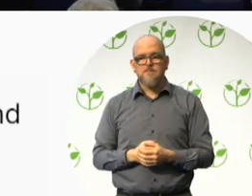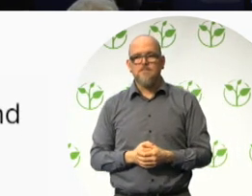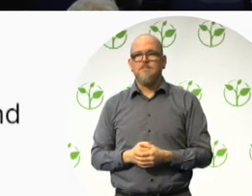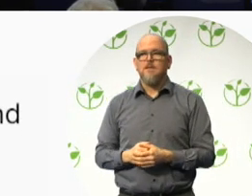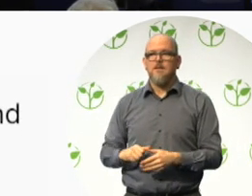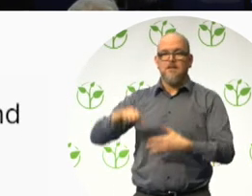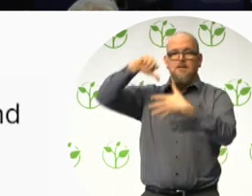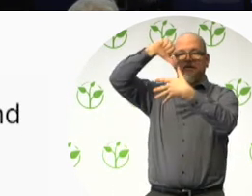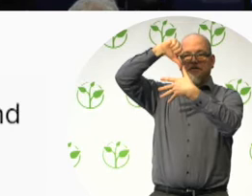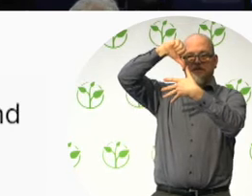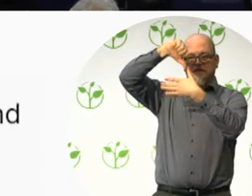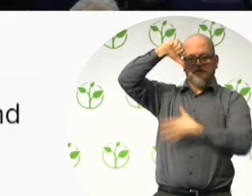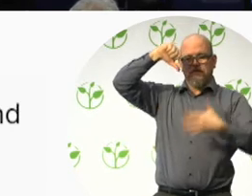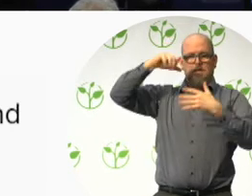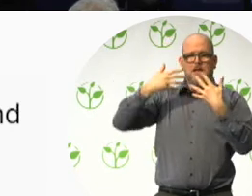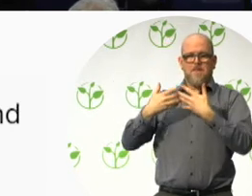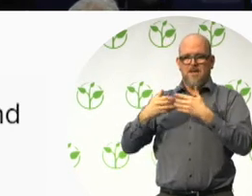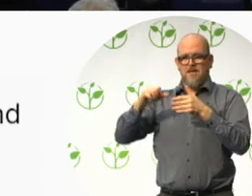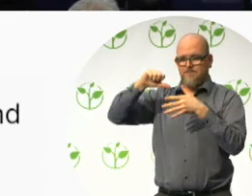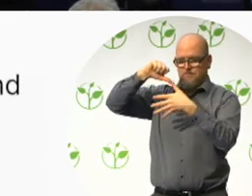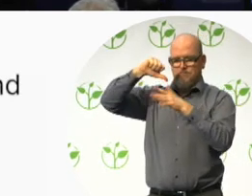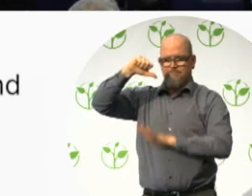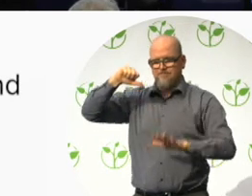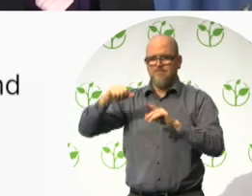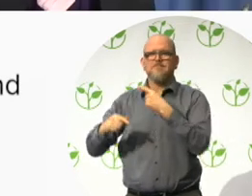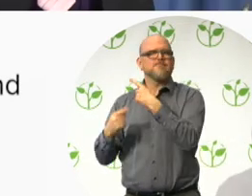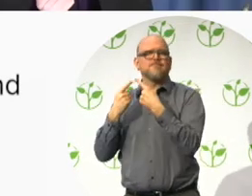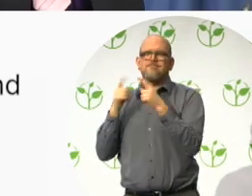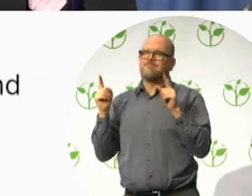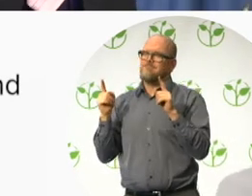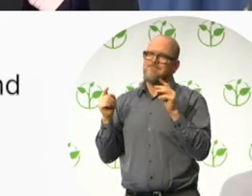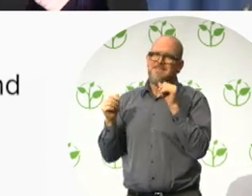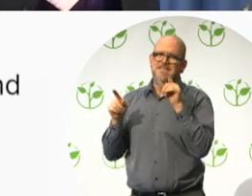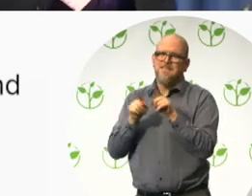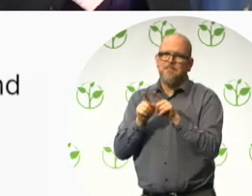And to talk about South America, it's a very different situation.